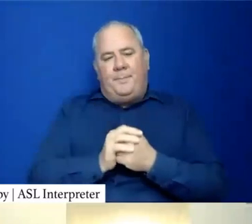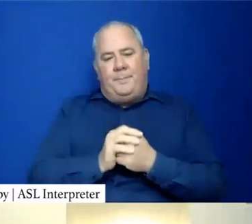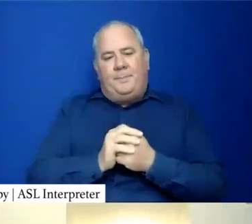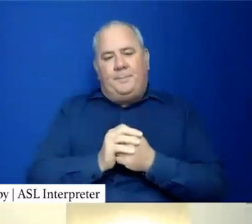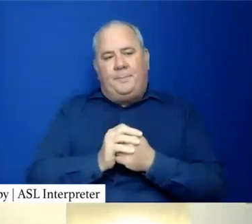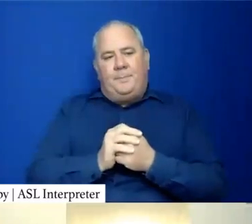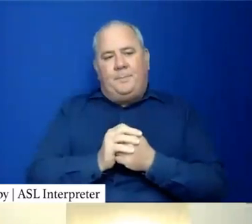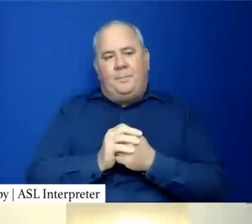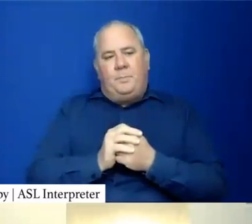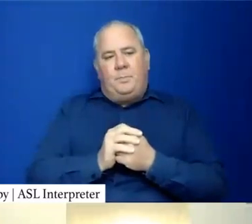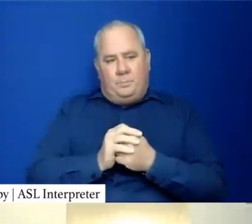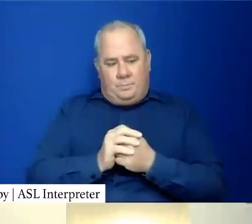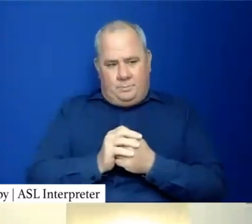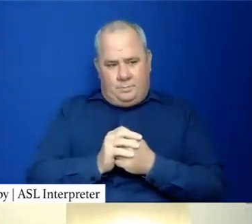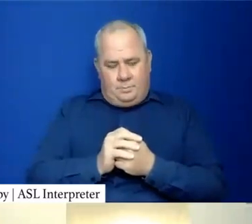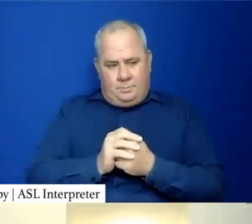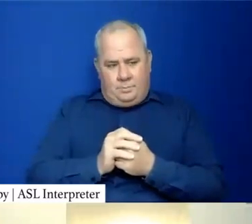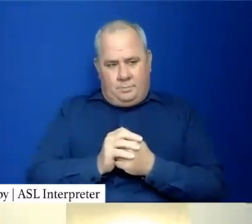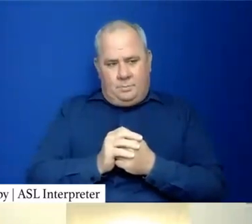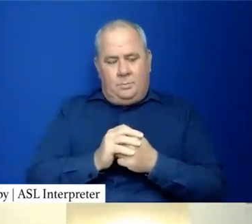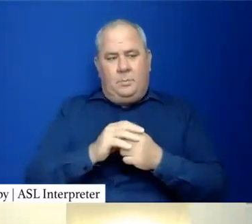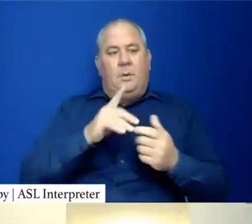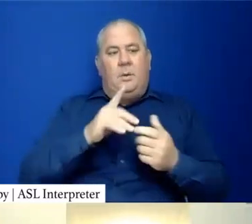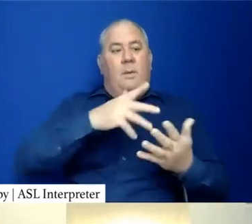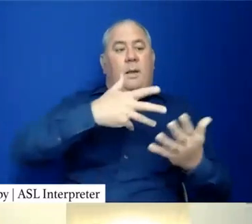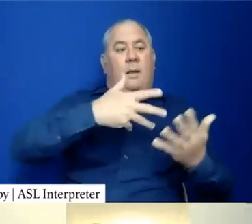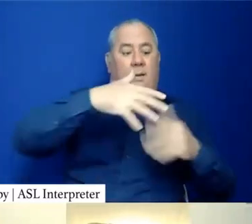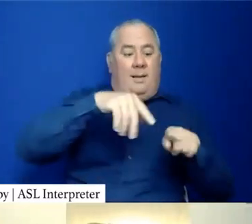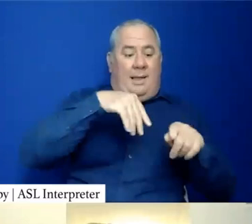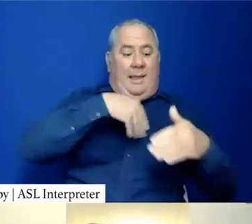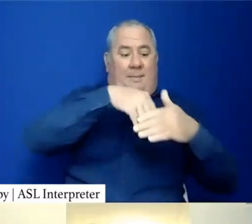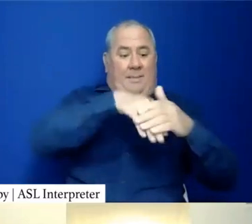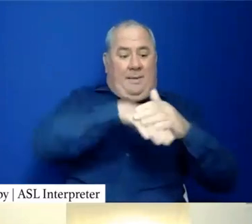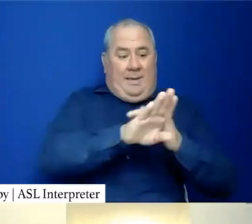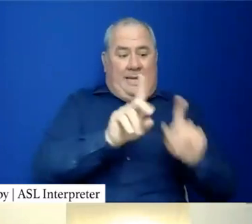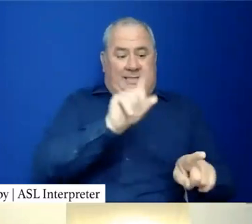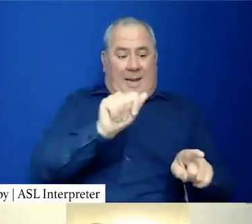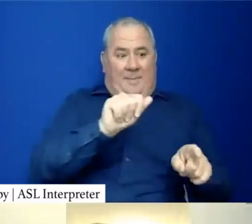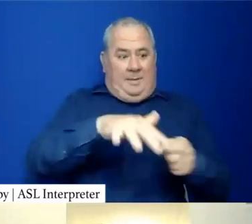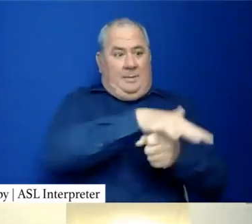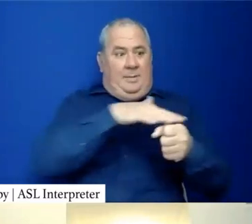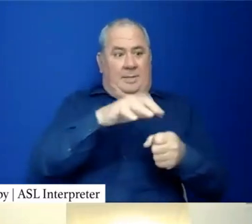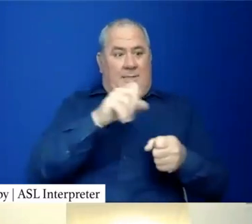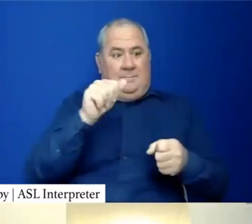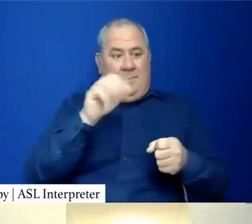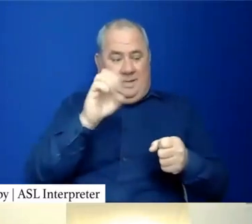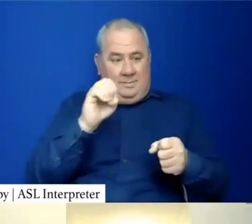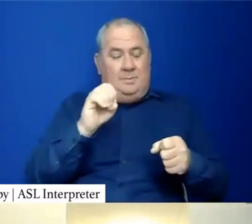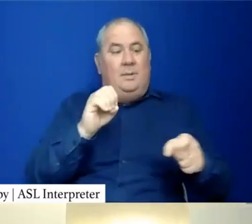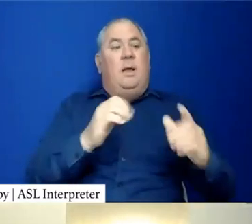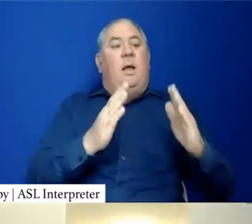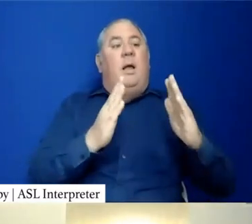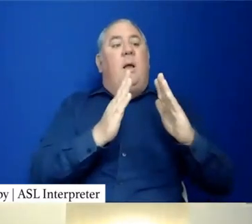another way around really struck a chord at me, because I do a lot of community-based